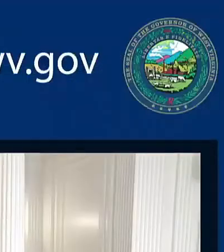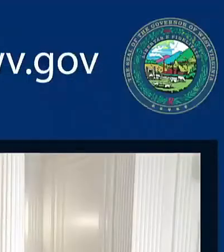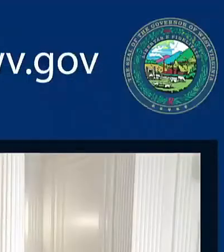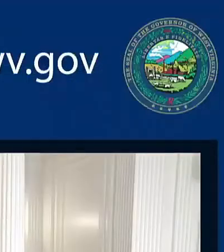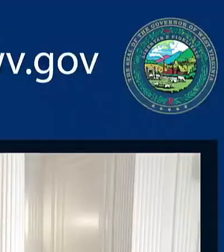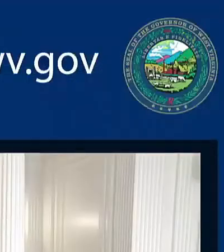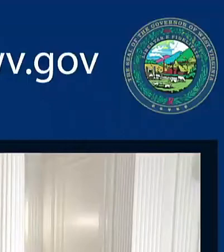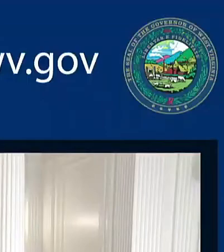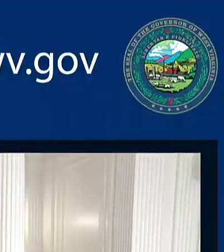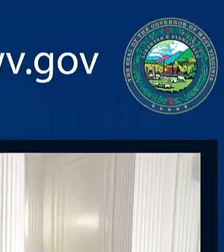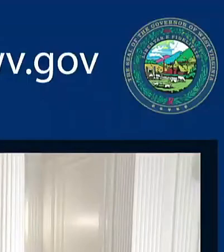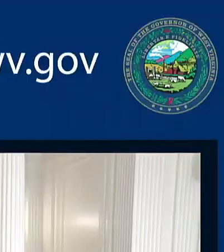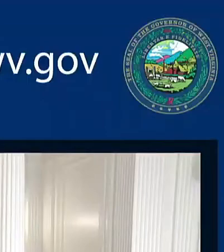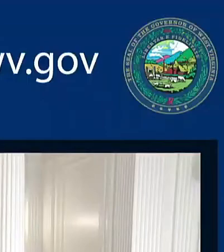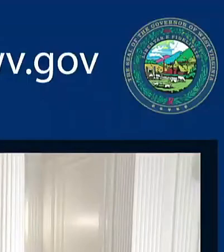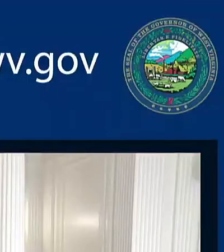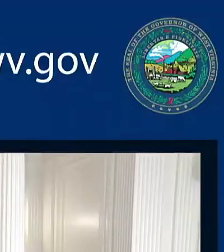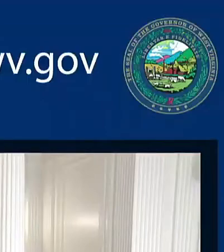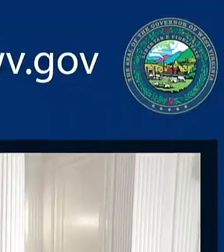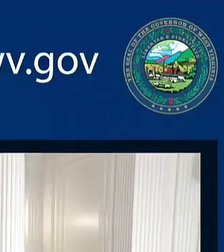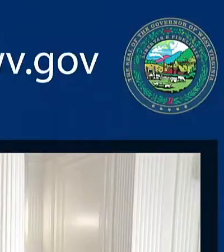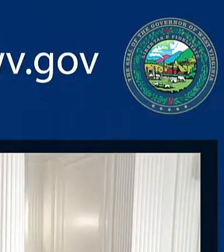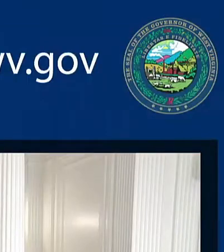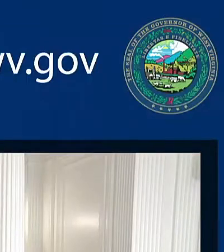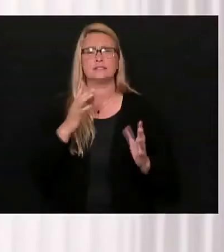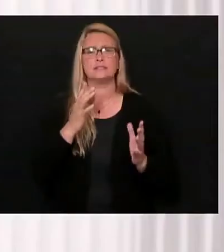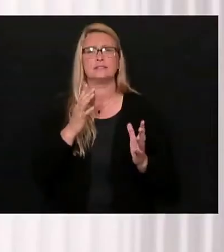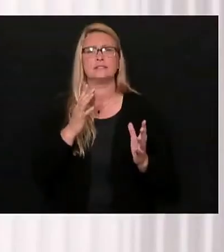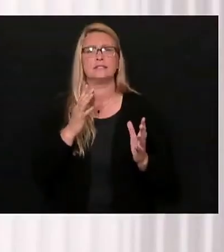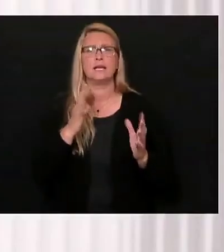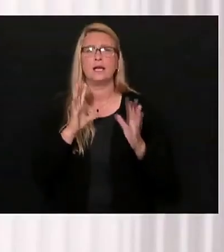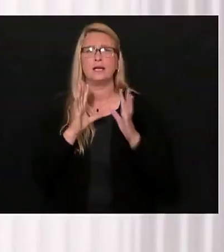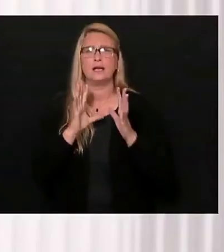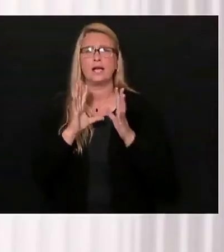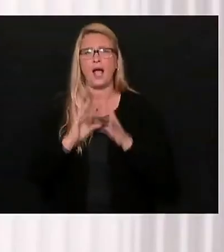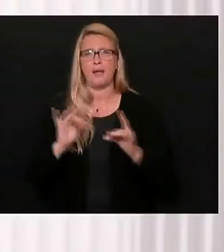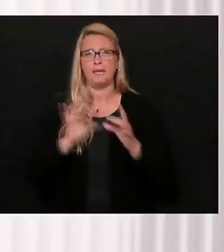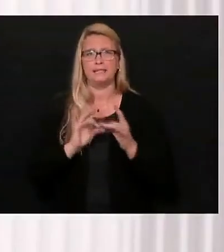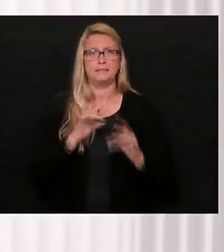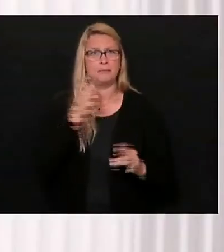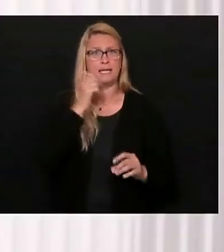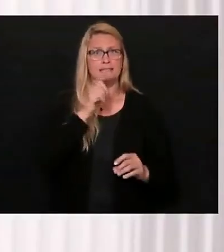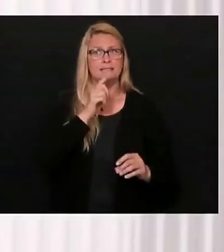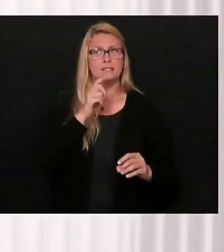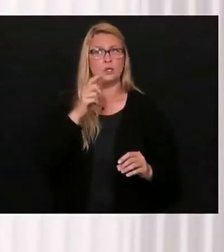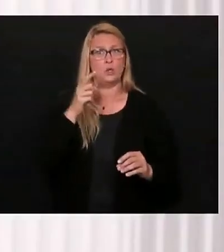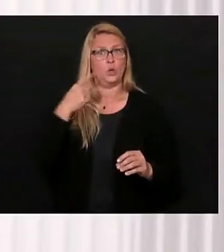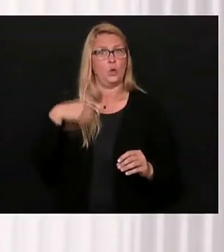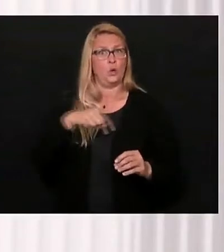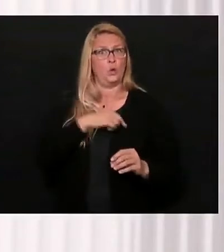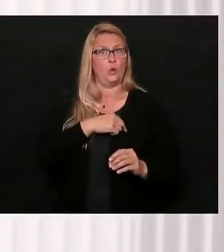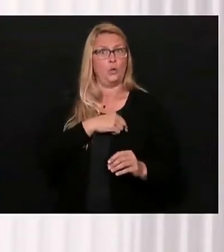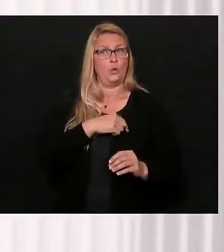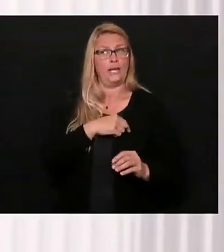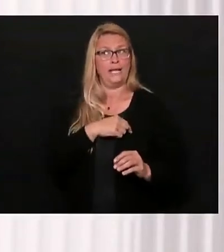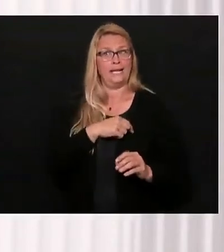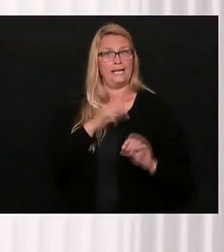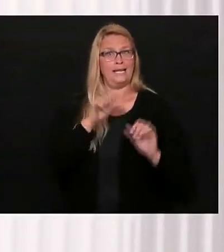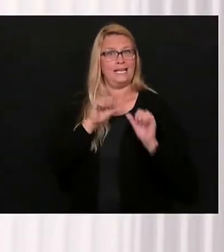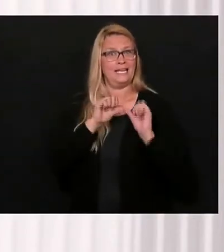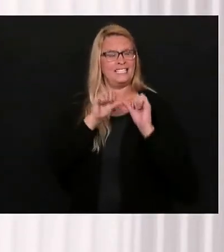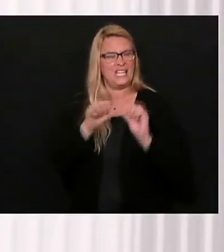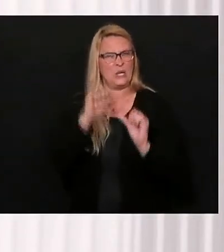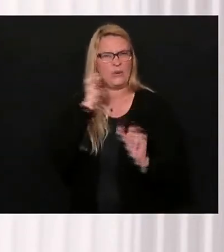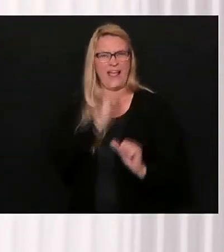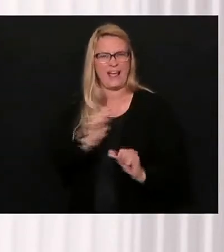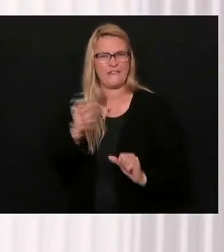what the governor just discussed. We're looking at, as we talked about from the previous question, we continue